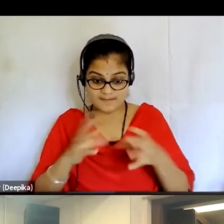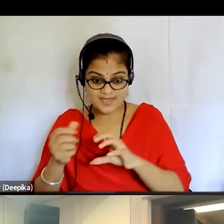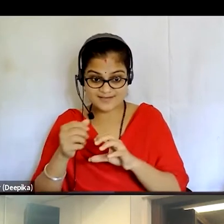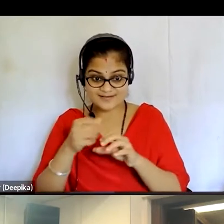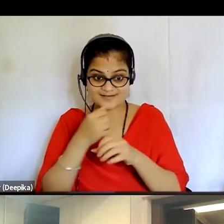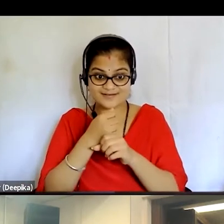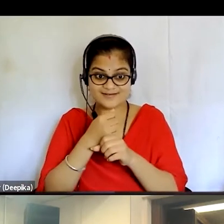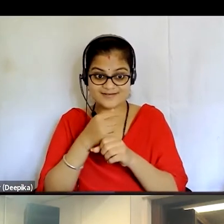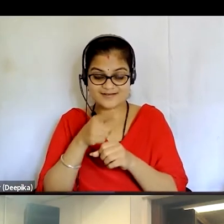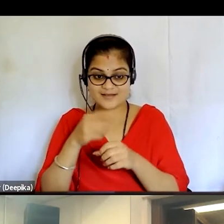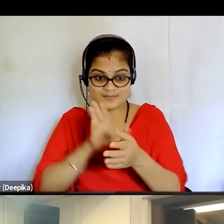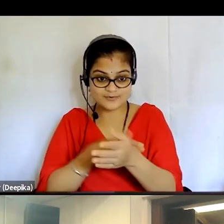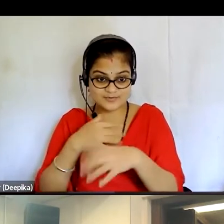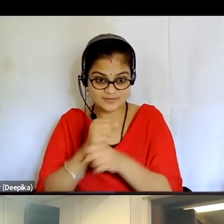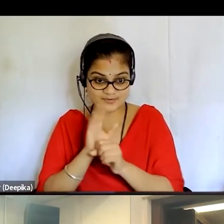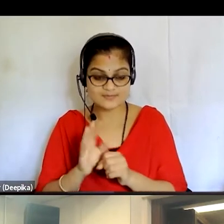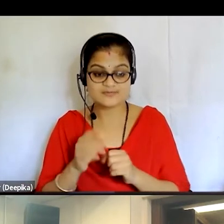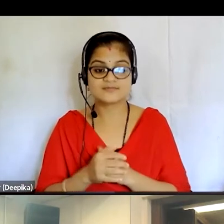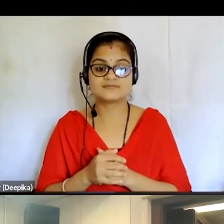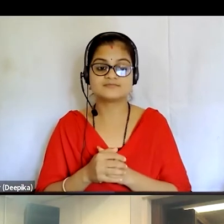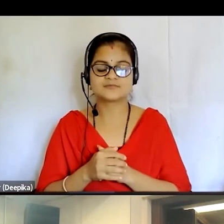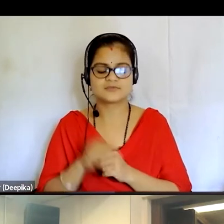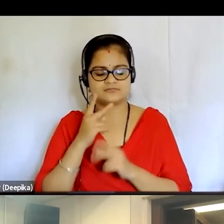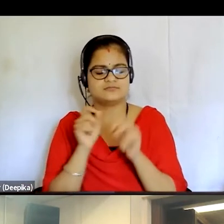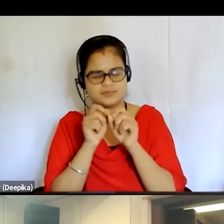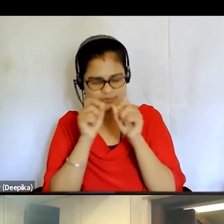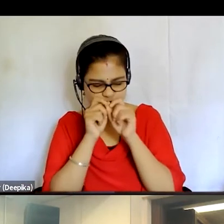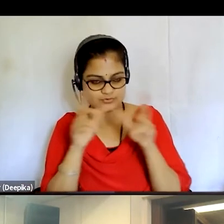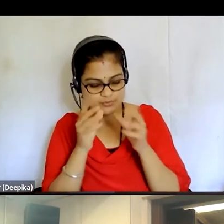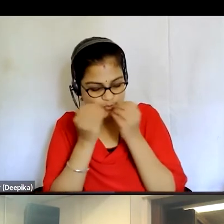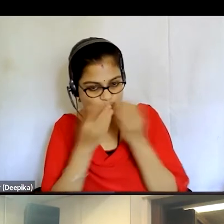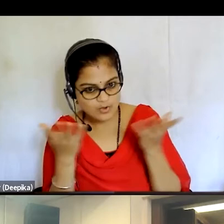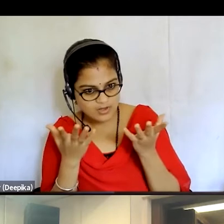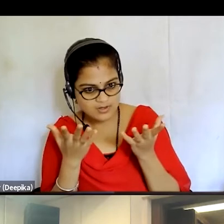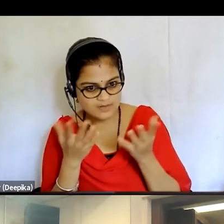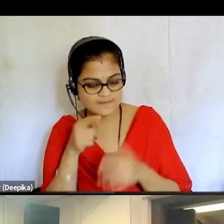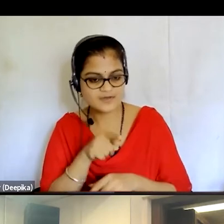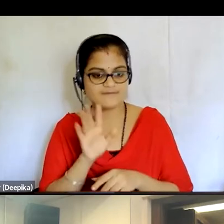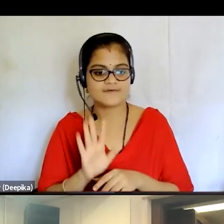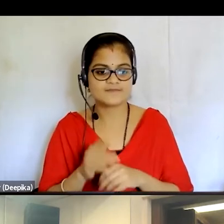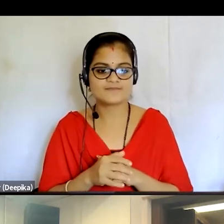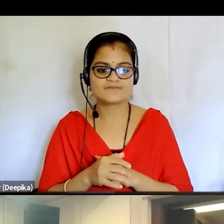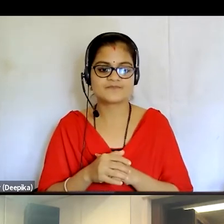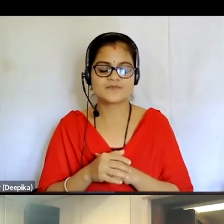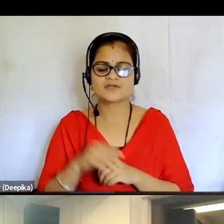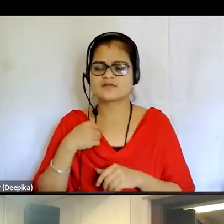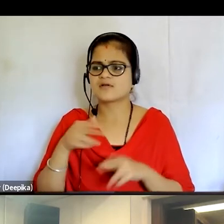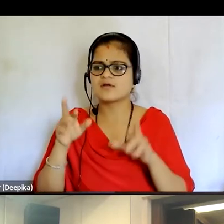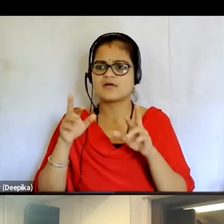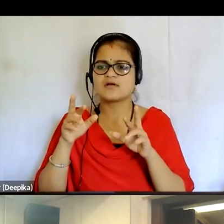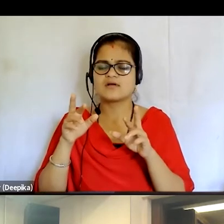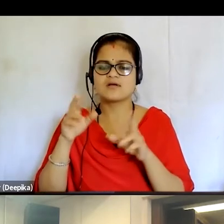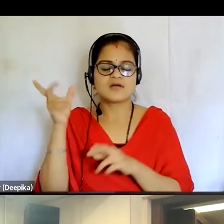repetition, but then you have surprise, where the repetition leads into something unexpected to the